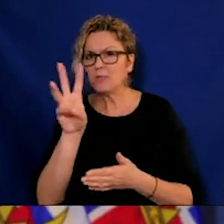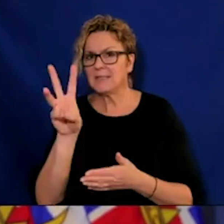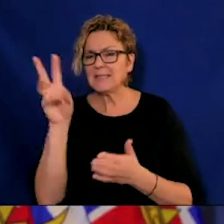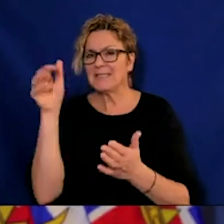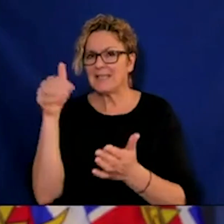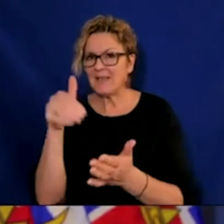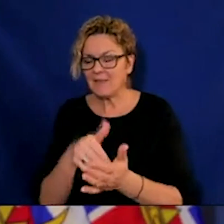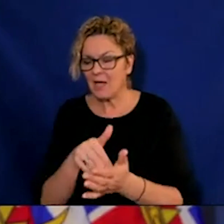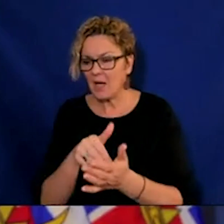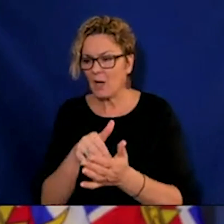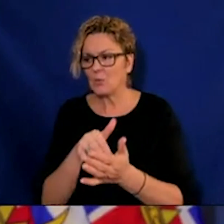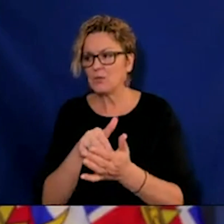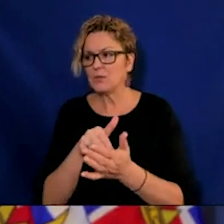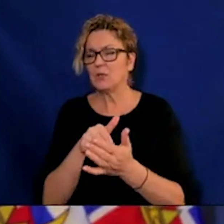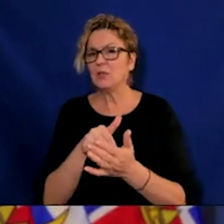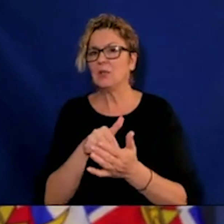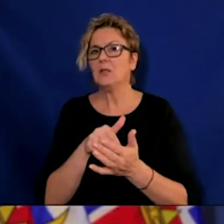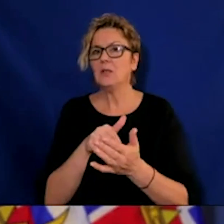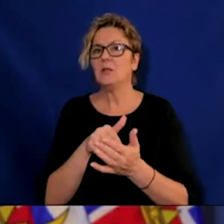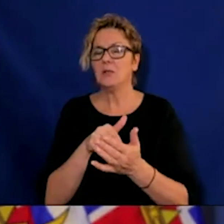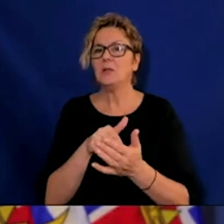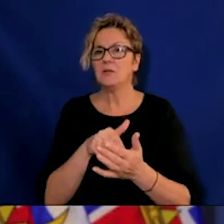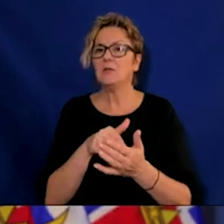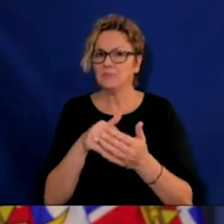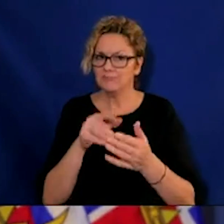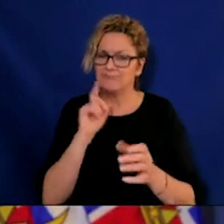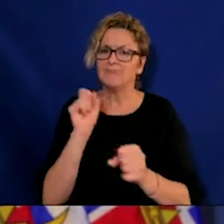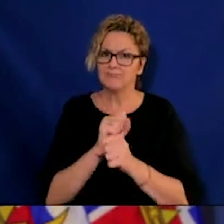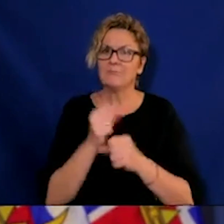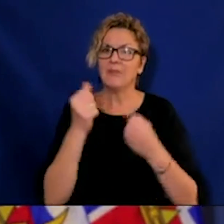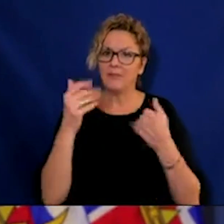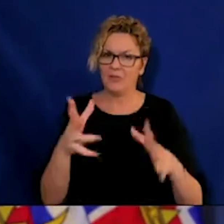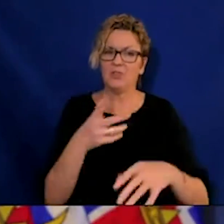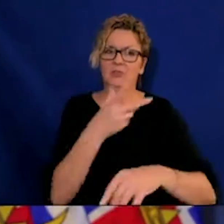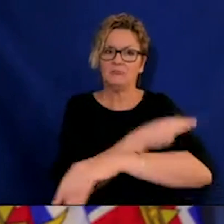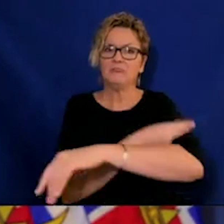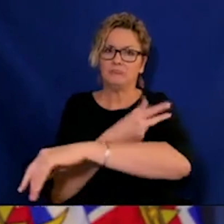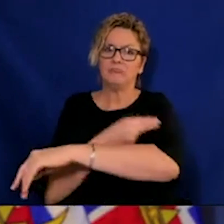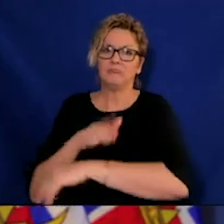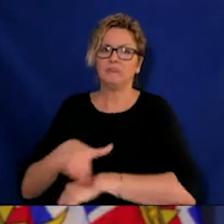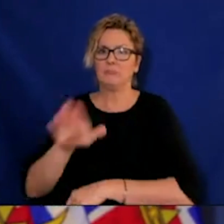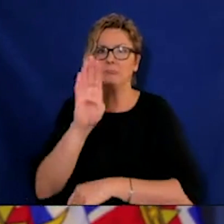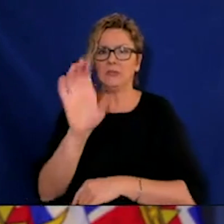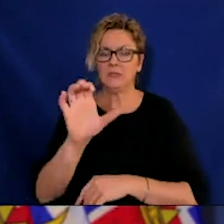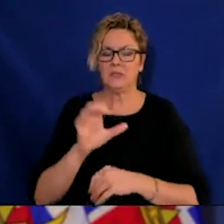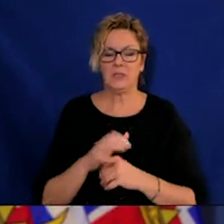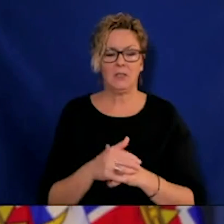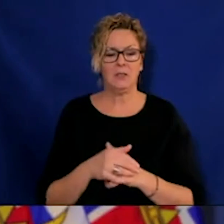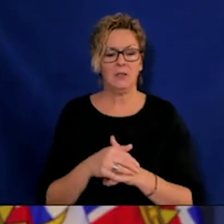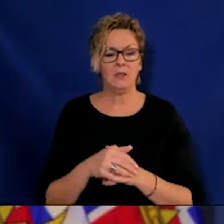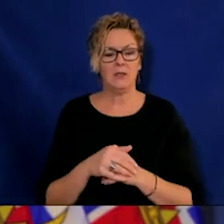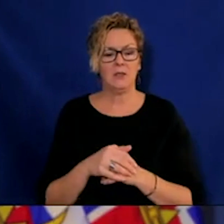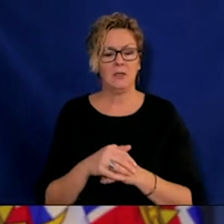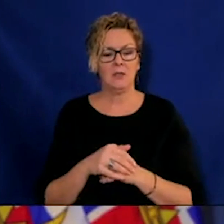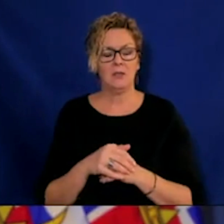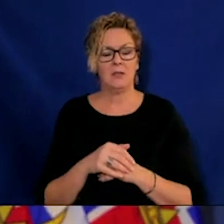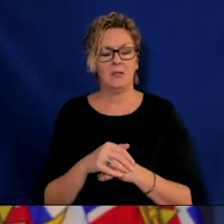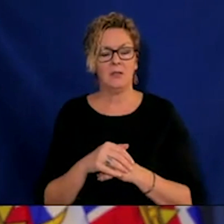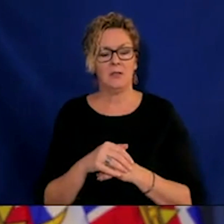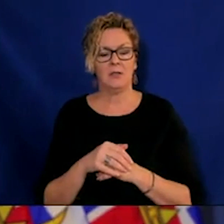1,206,006 doses of influenza vaccine have been administered to British Columbians. We also know that the number of doses administered is higher than